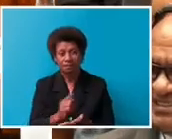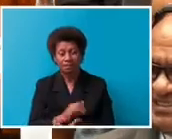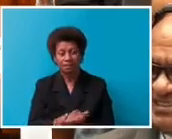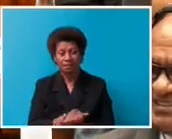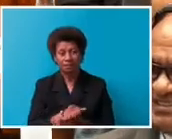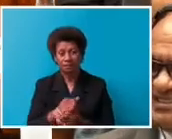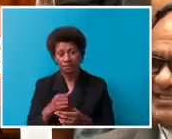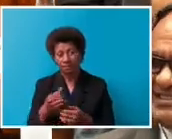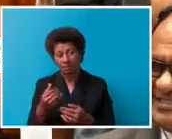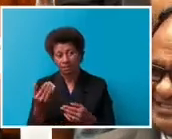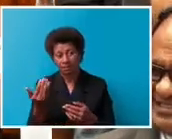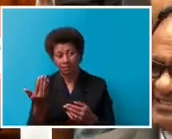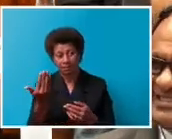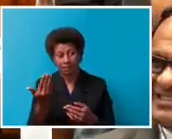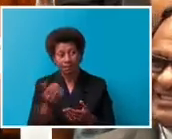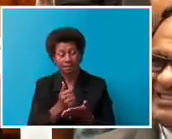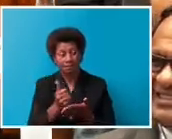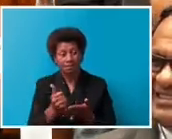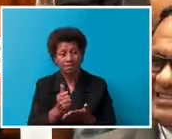Mr. Speaker, say.